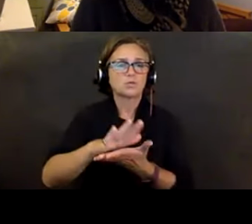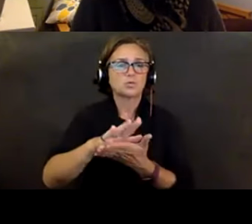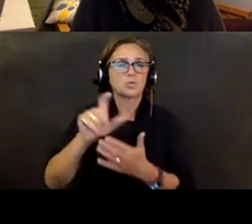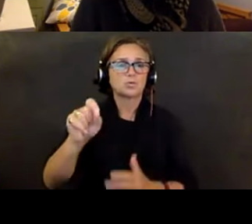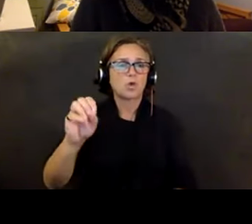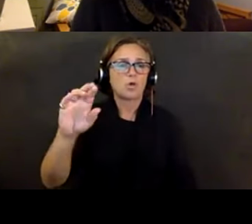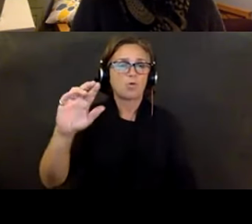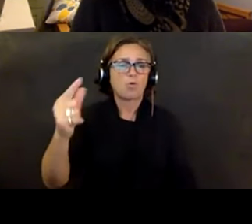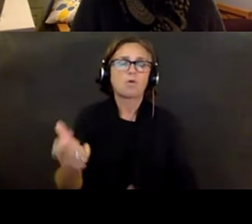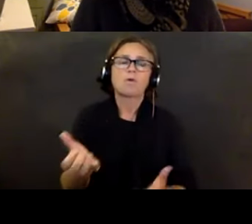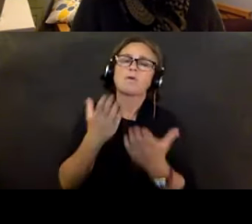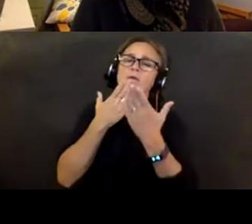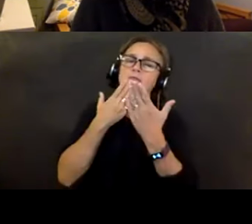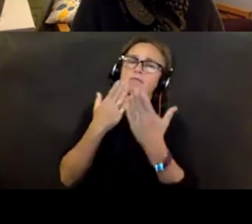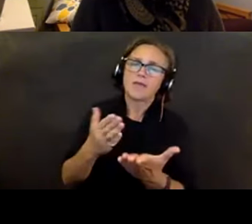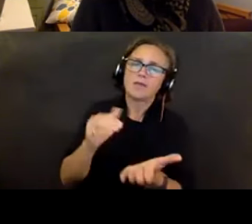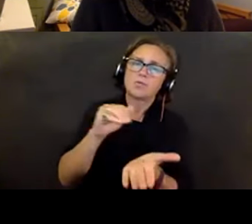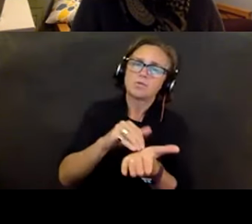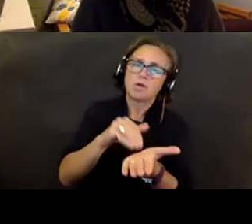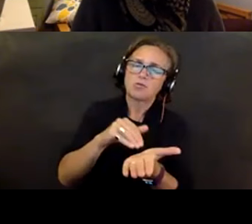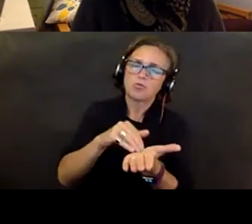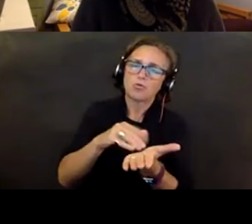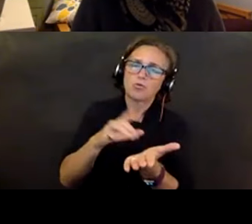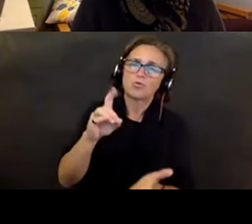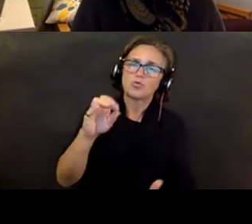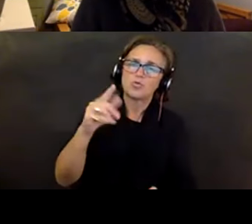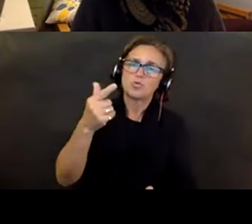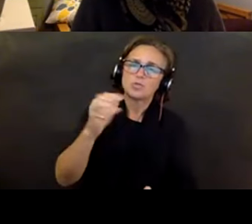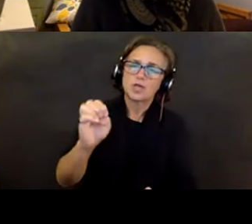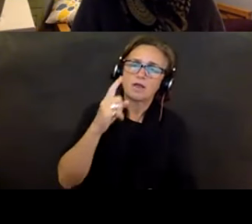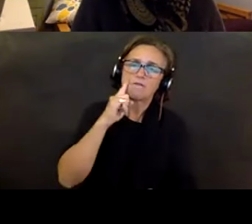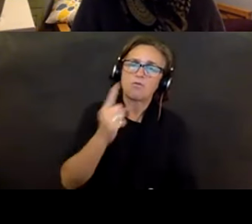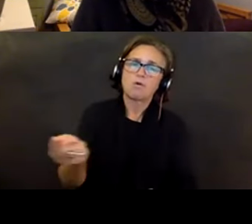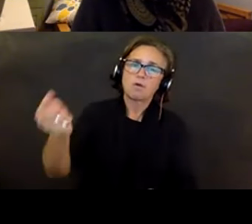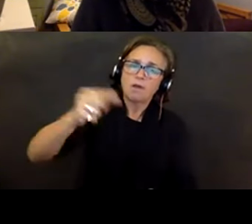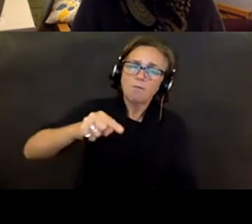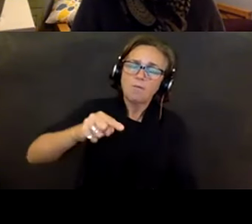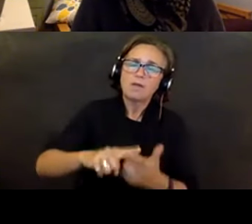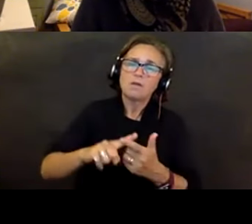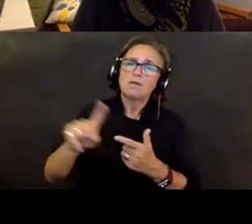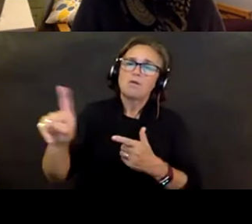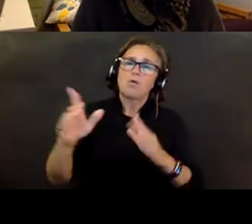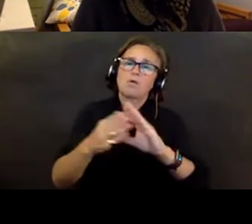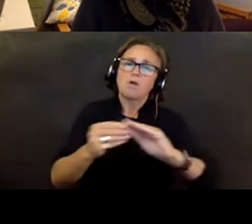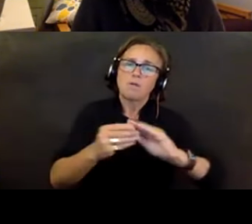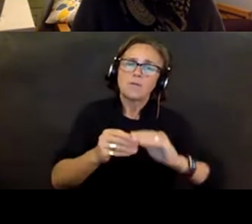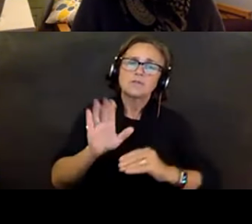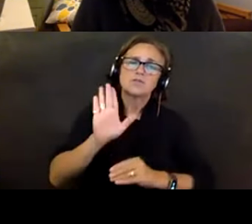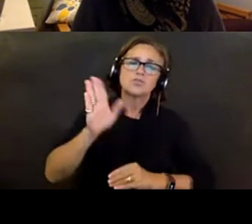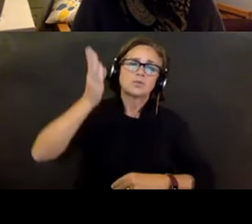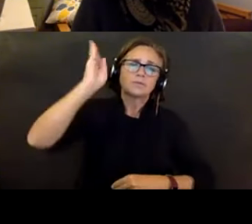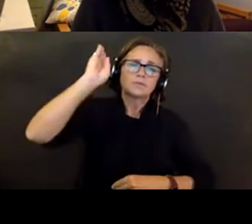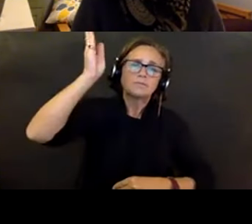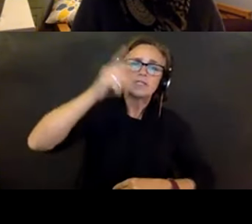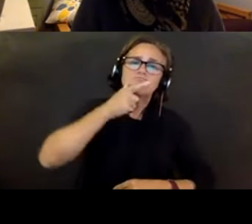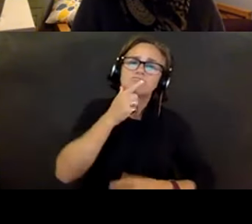you, Dr. Douge, for gracing us and for all of your insight. This is a great conversation. And